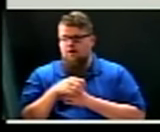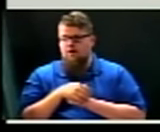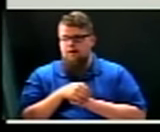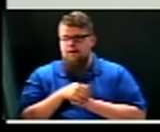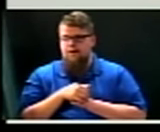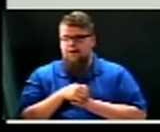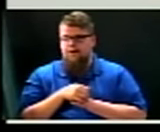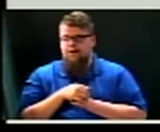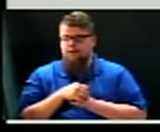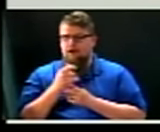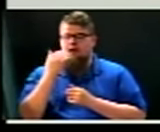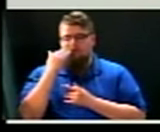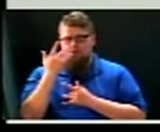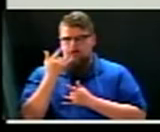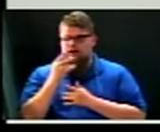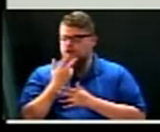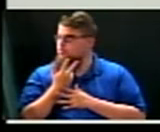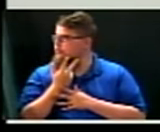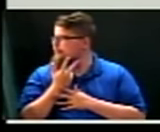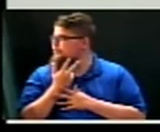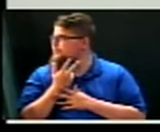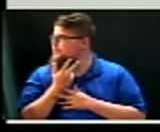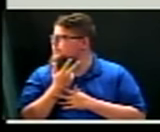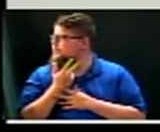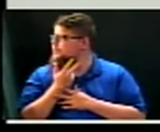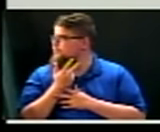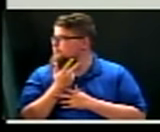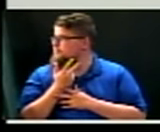I know why there's three. There are three